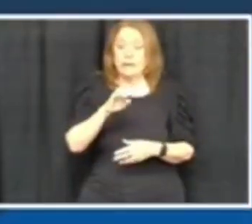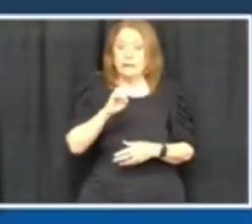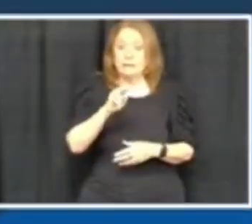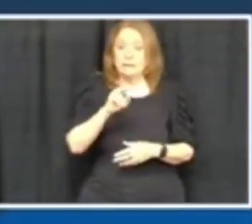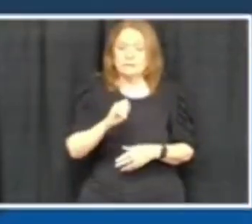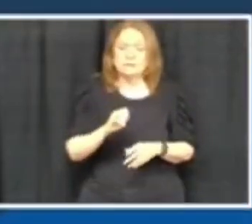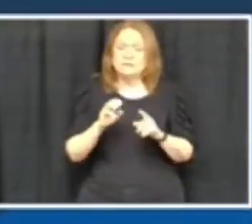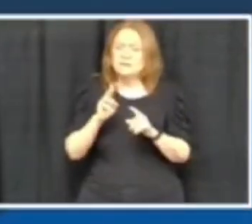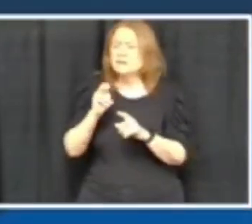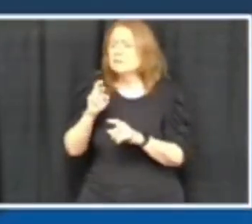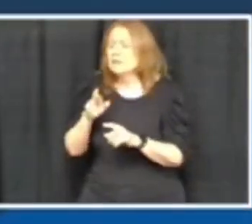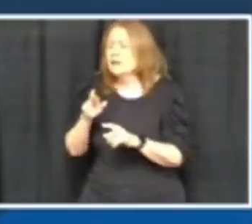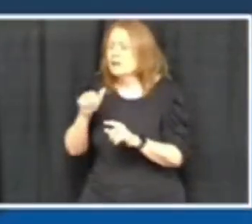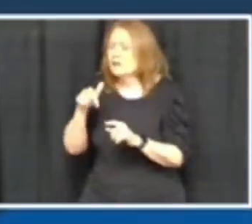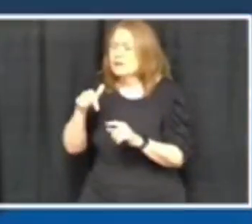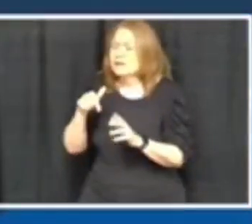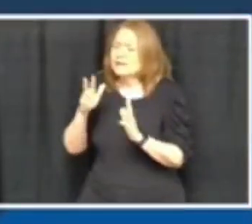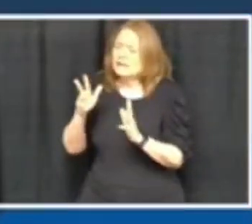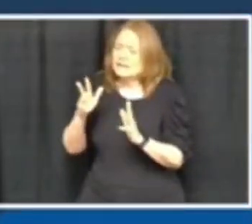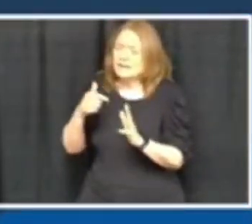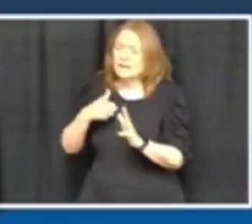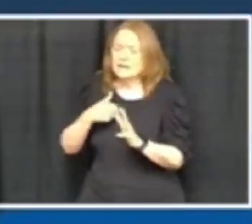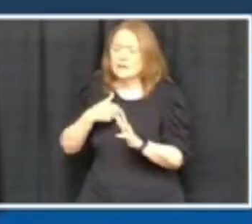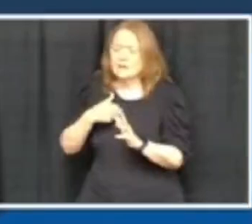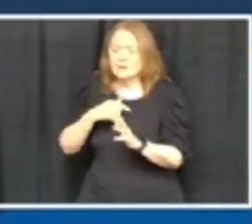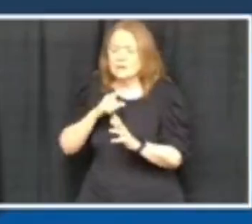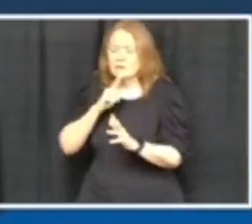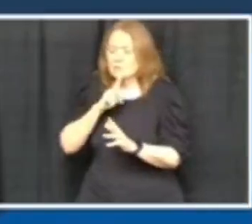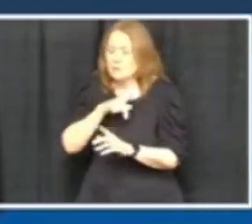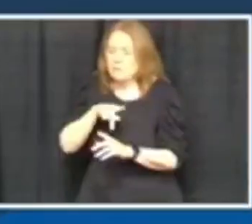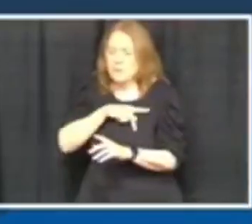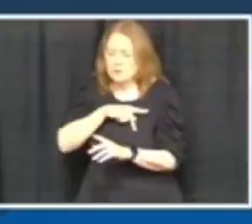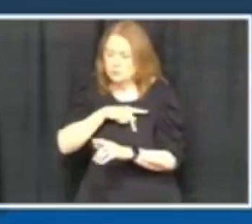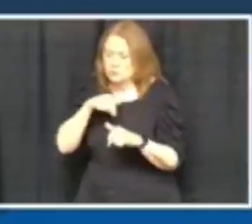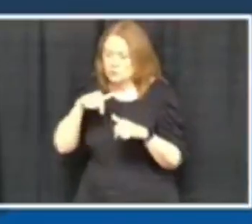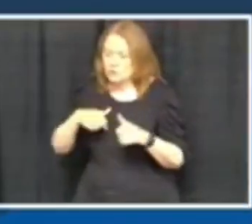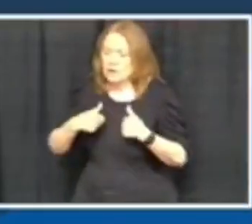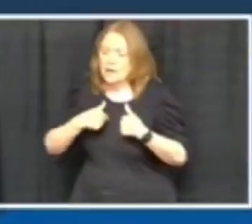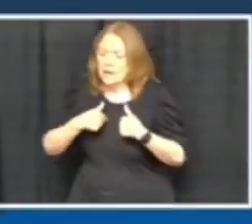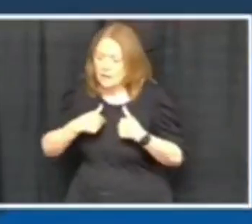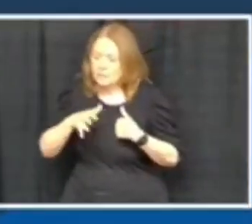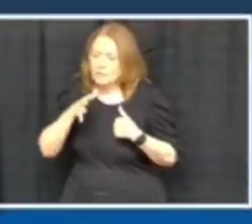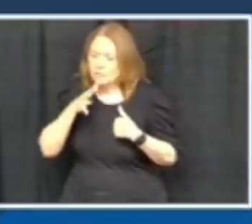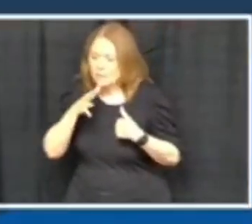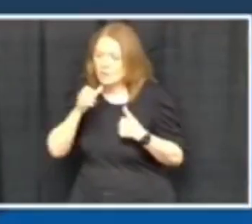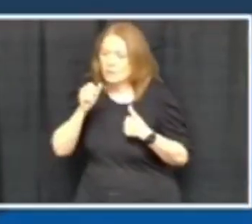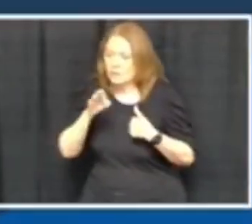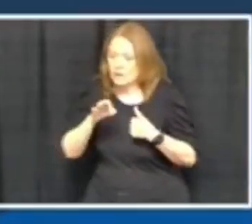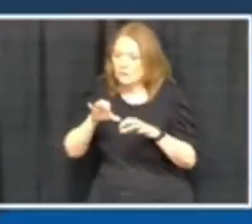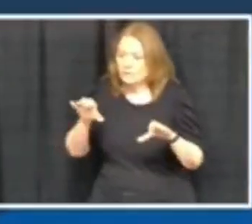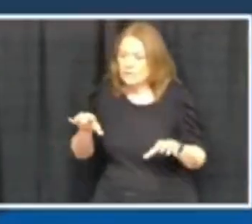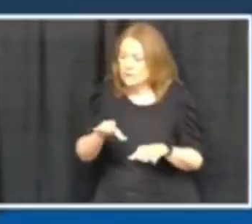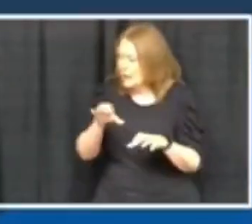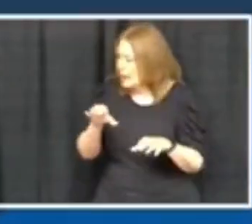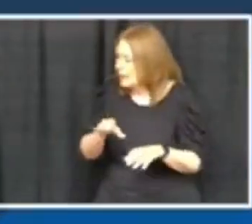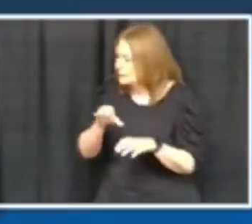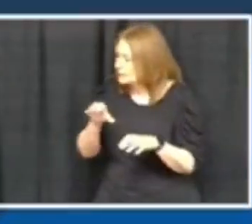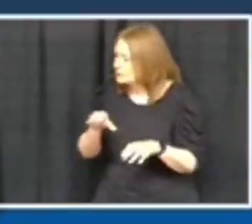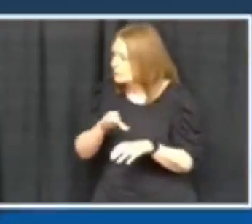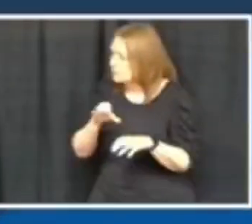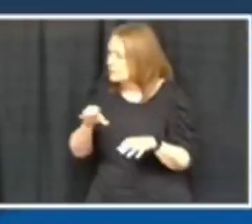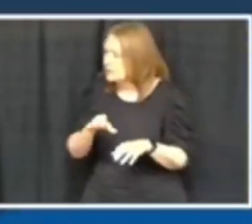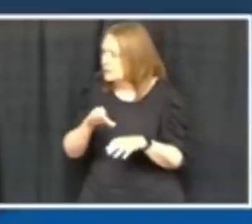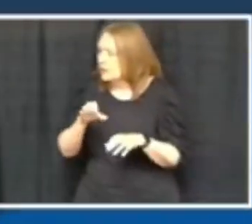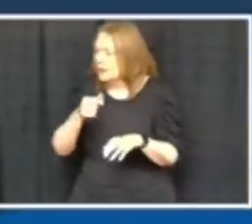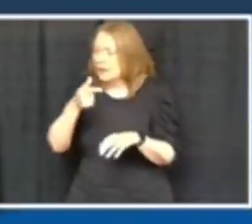Mayor, is this not, and I'm going to get real personal here. I am the mother of an active duty son in the Navy. I have a